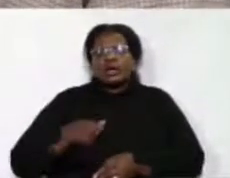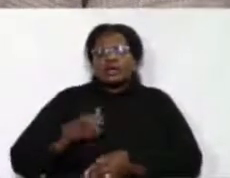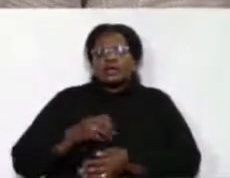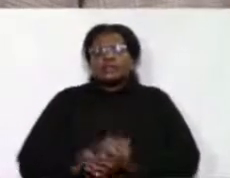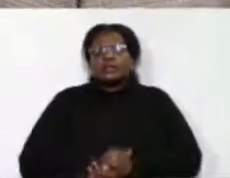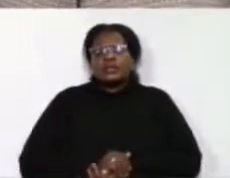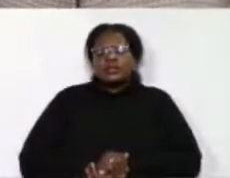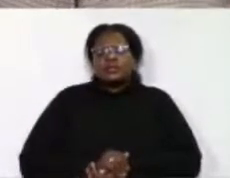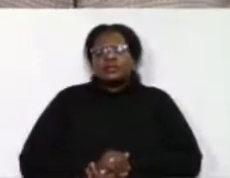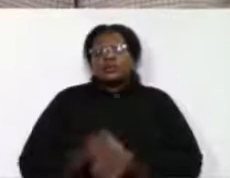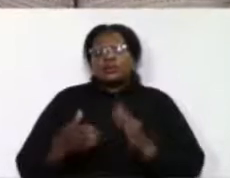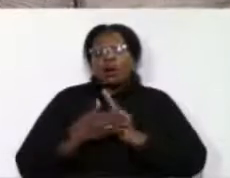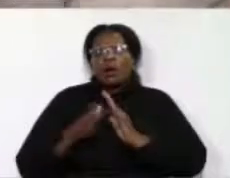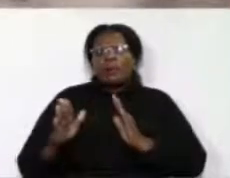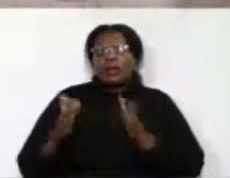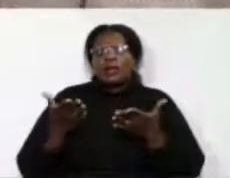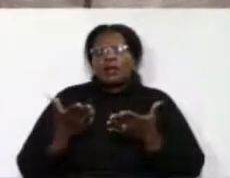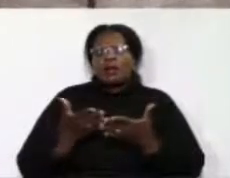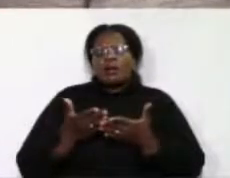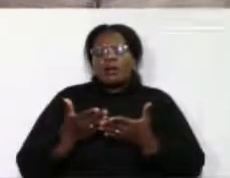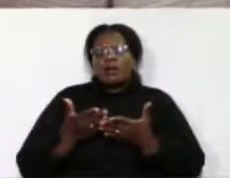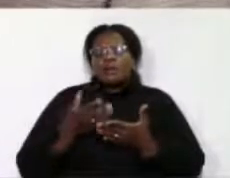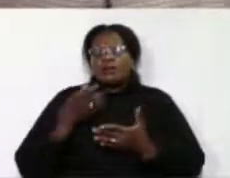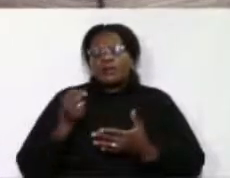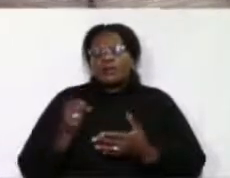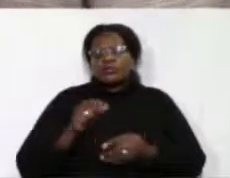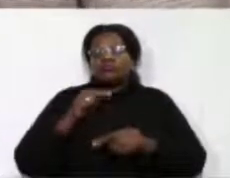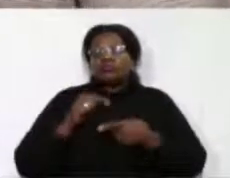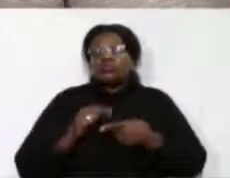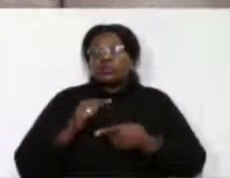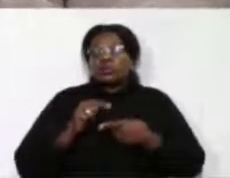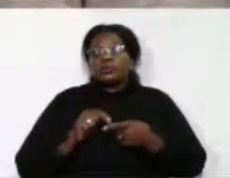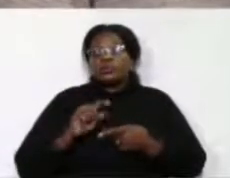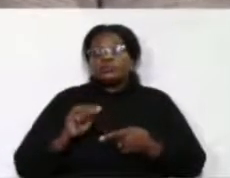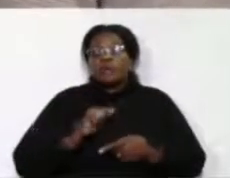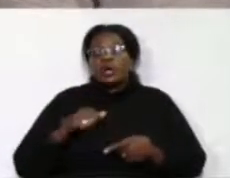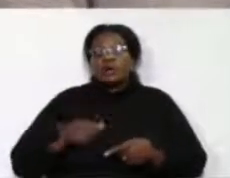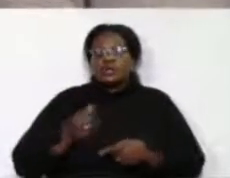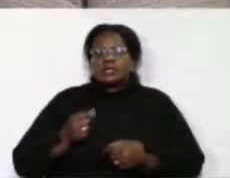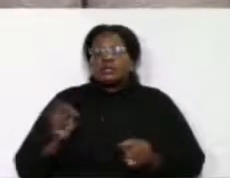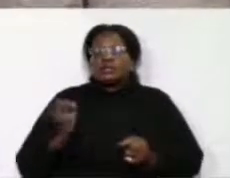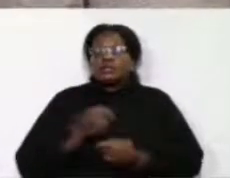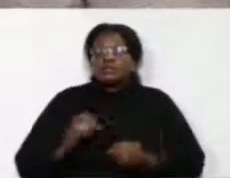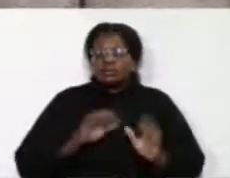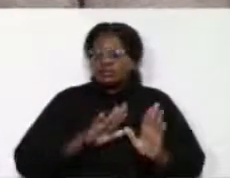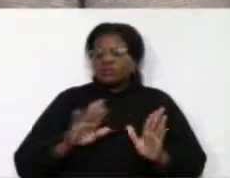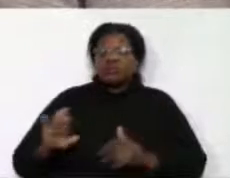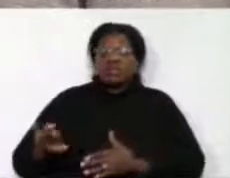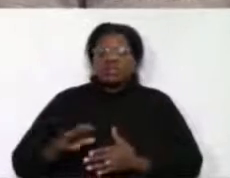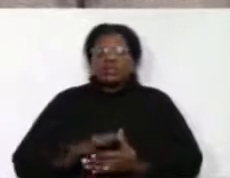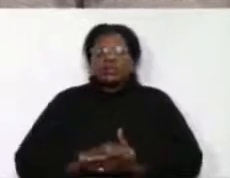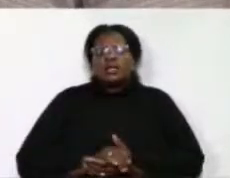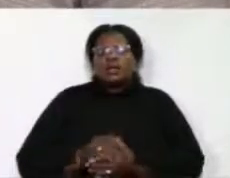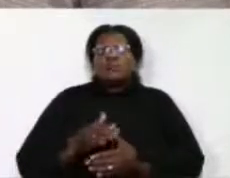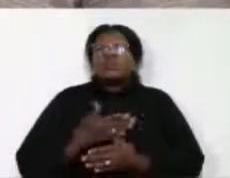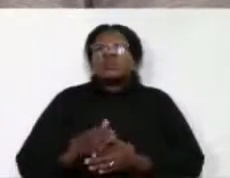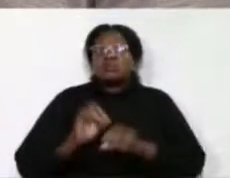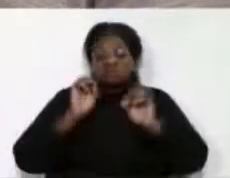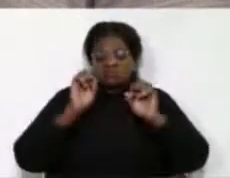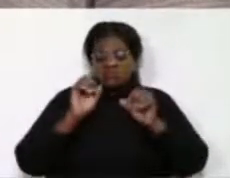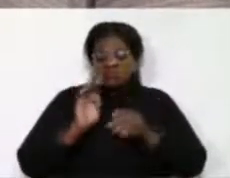the door and we find in our workshop every day. They're always there, and we're not going to get rid of them in the course of our business. So then